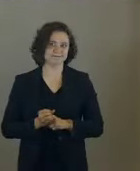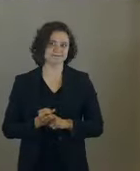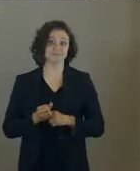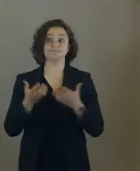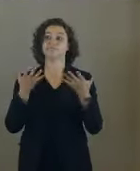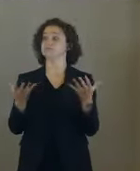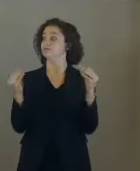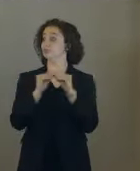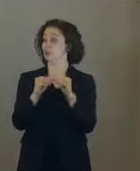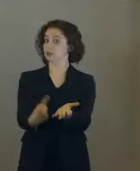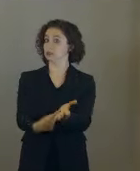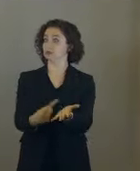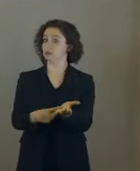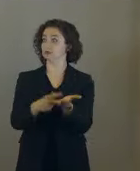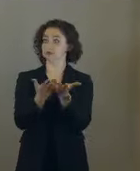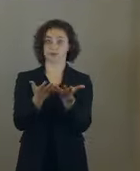further discussion?